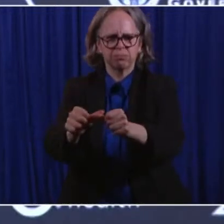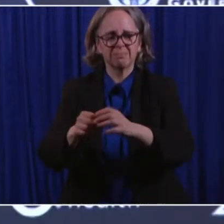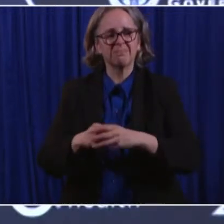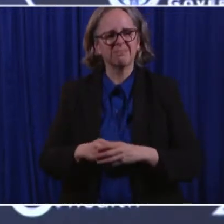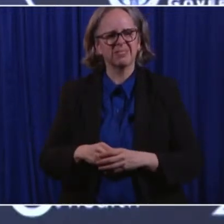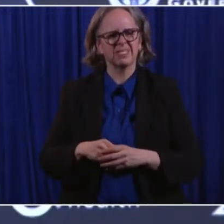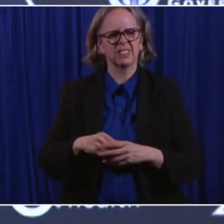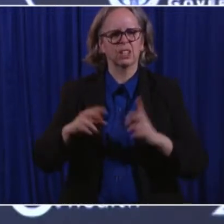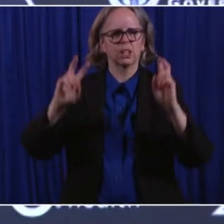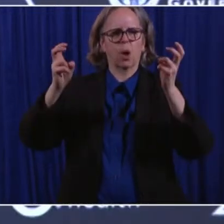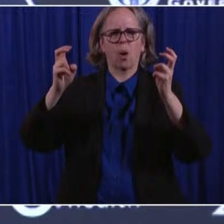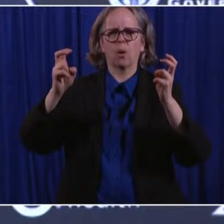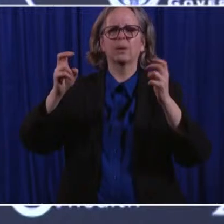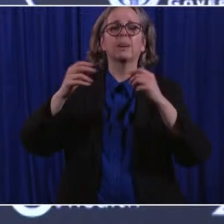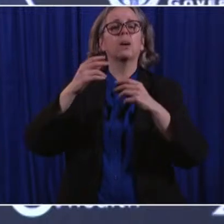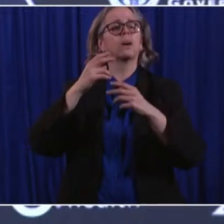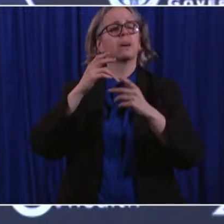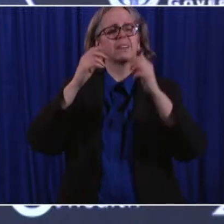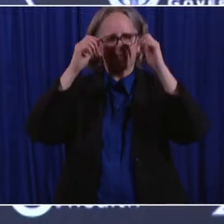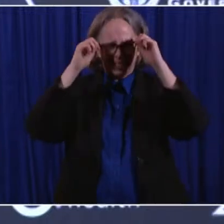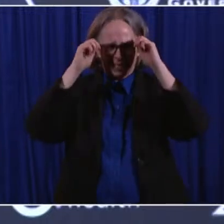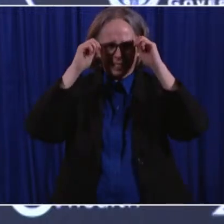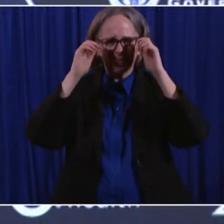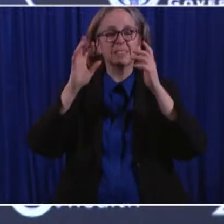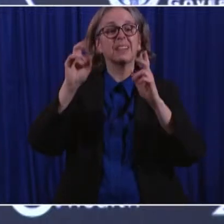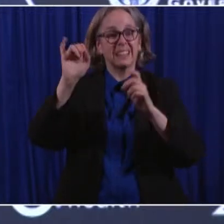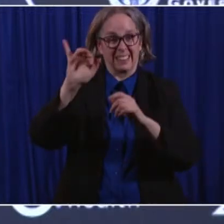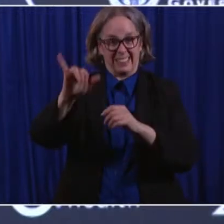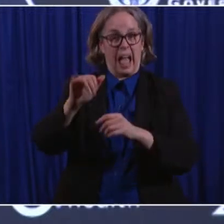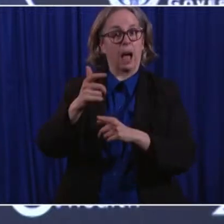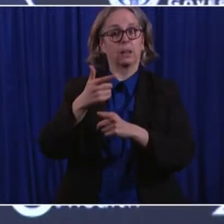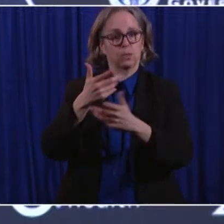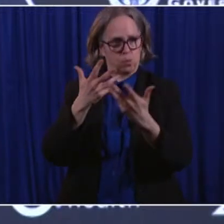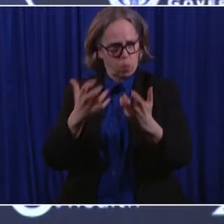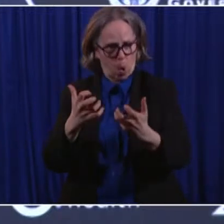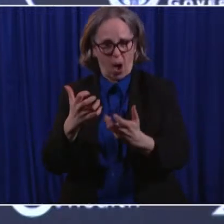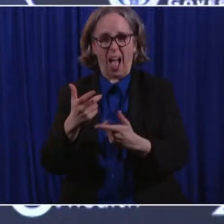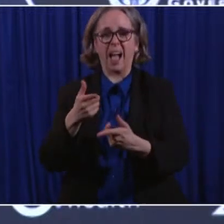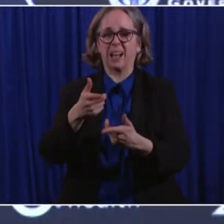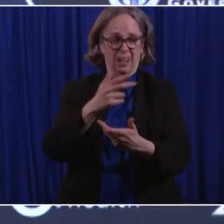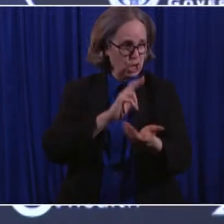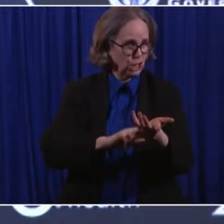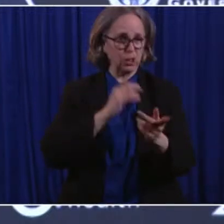into those nursing homes. And we give that vaccine basically to the pharmacy